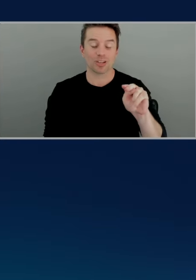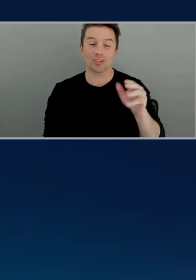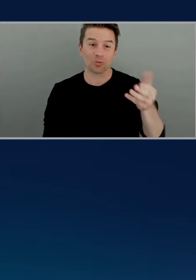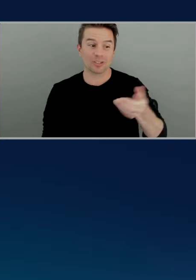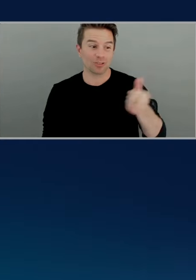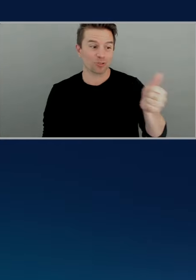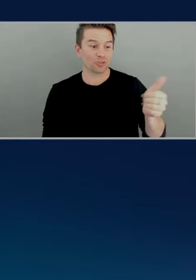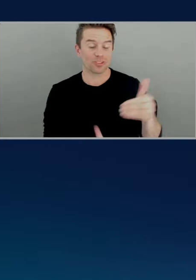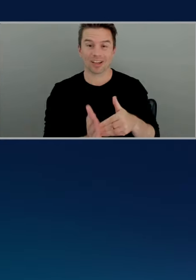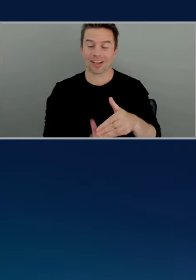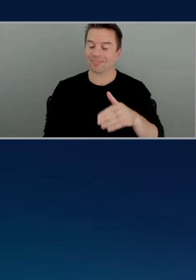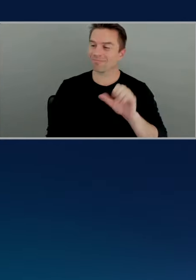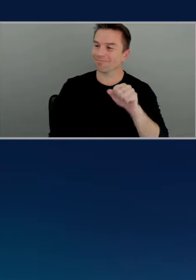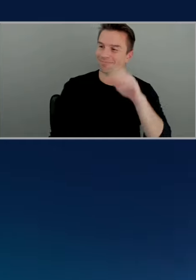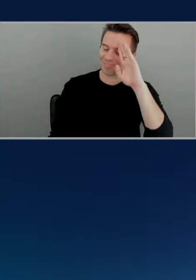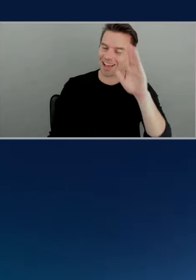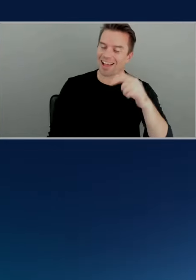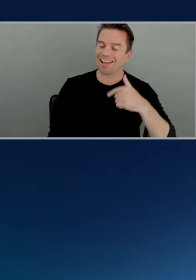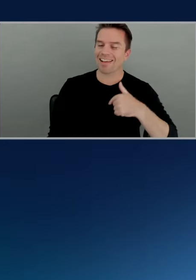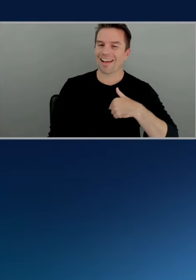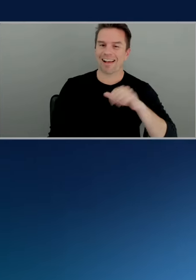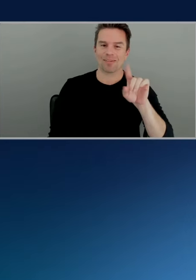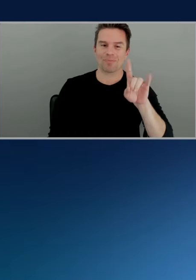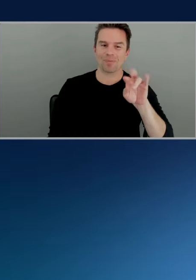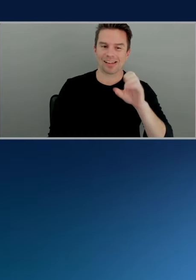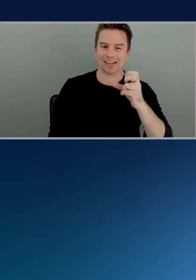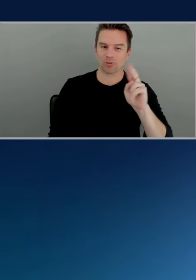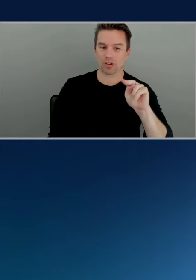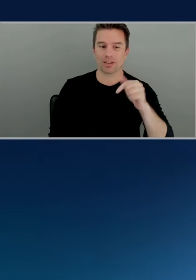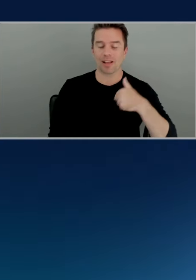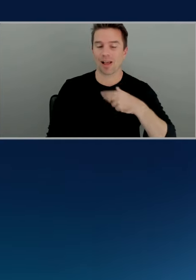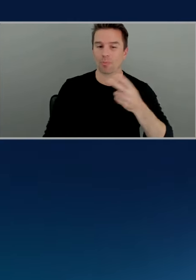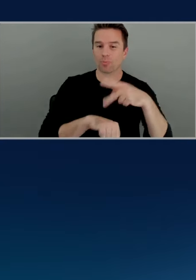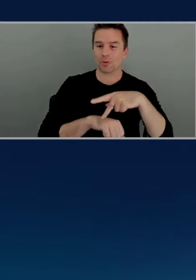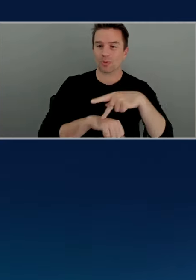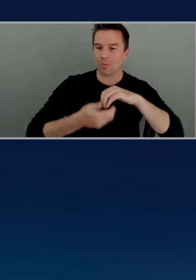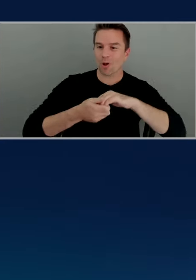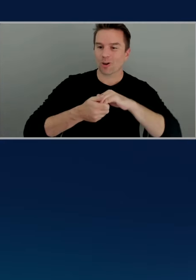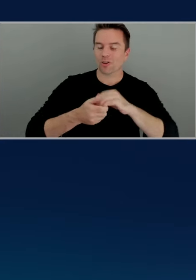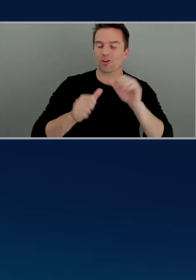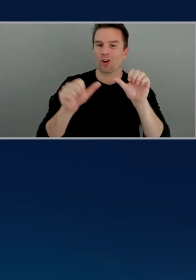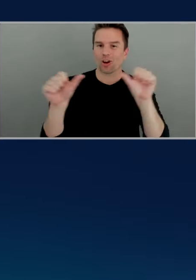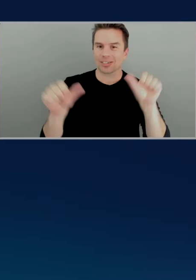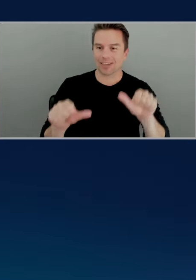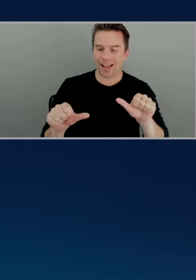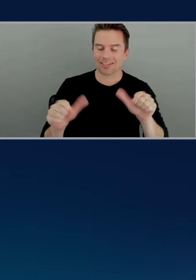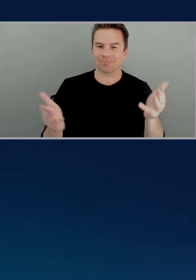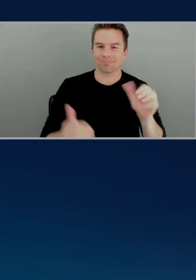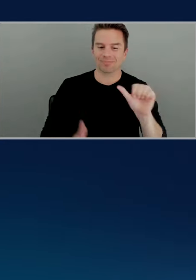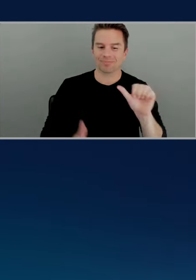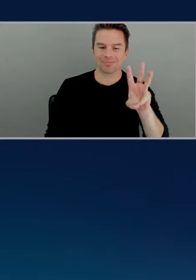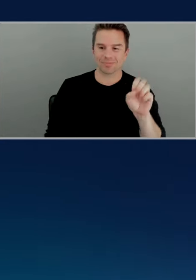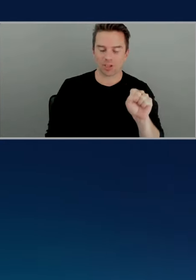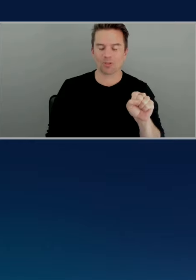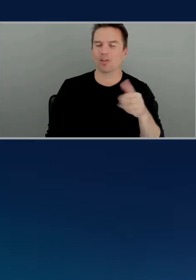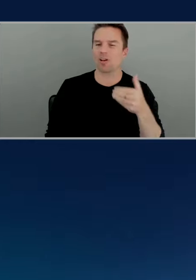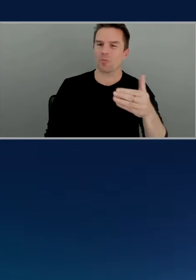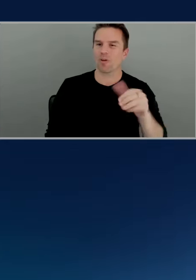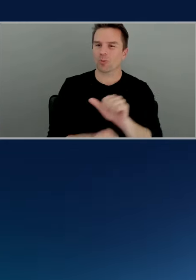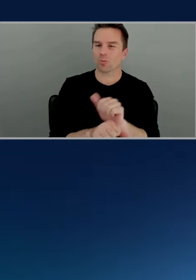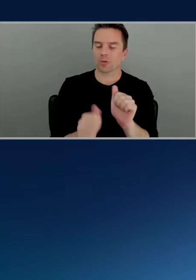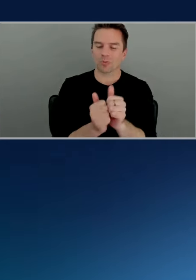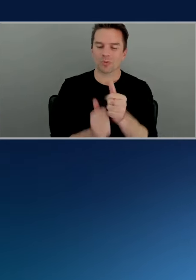is Adrian San Miguel. I'm a principal partner enterprise architect here at AWS. Spent a lot of time working with Gigi and our fellow hosts and speaking with